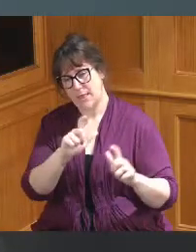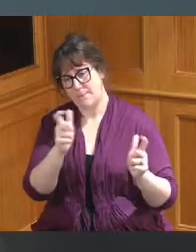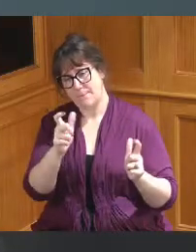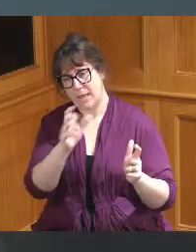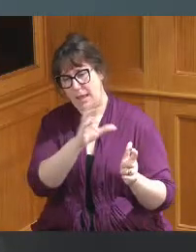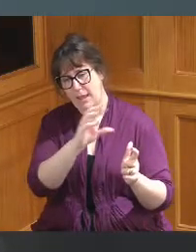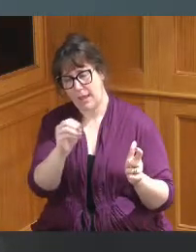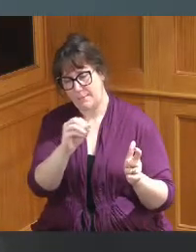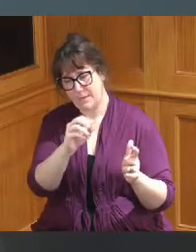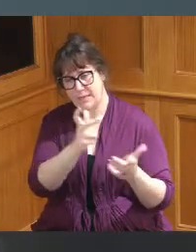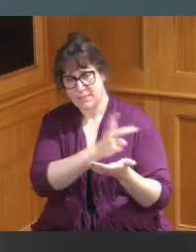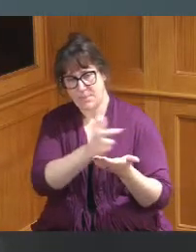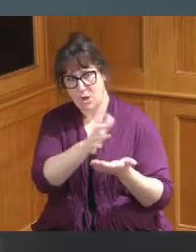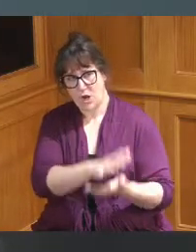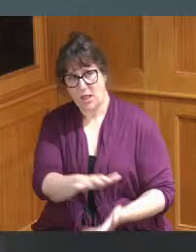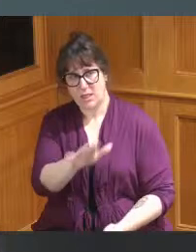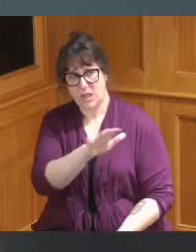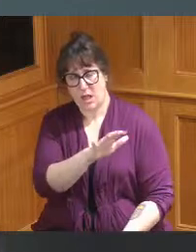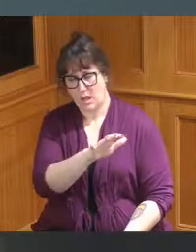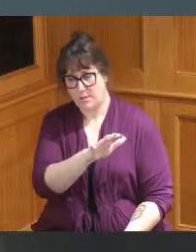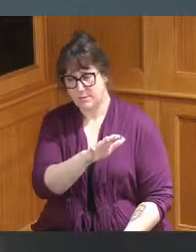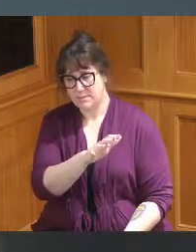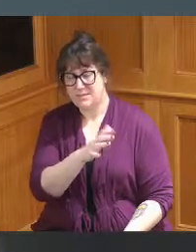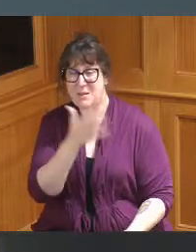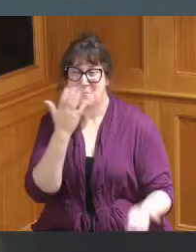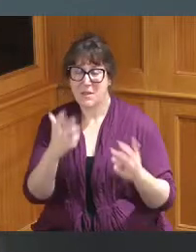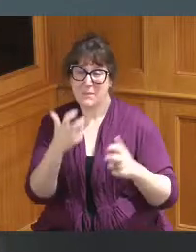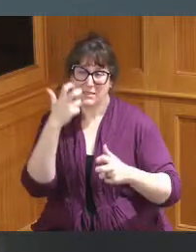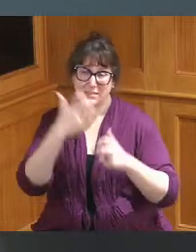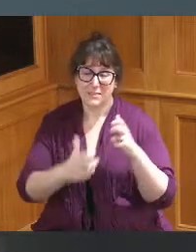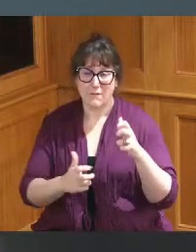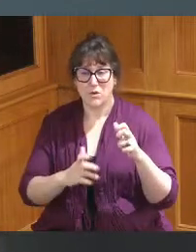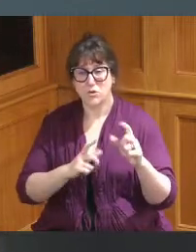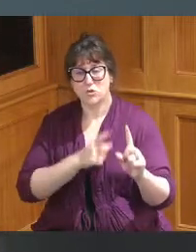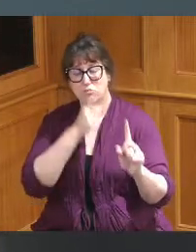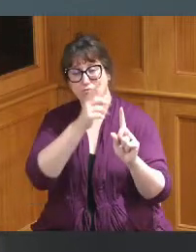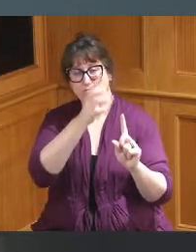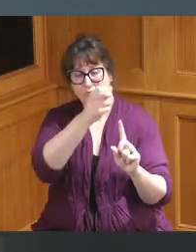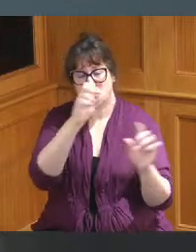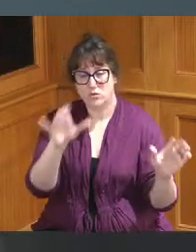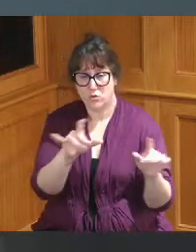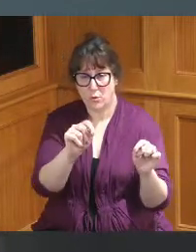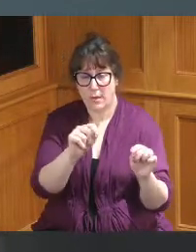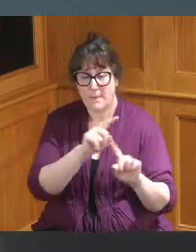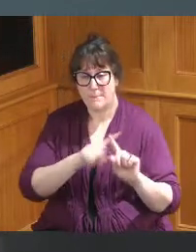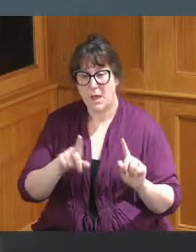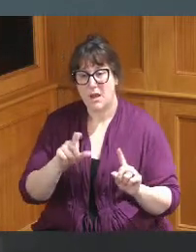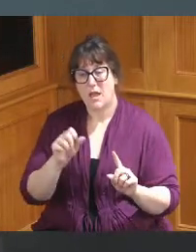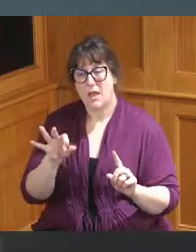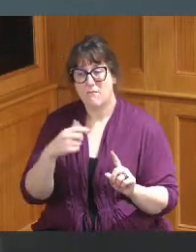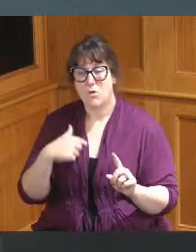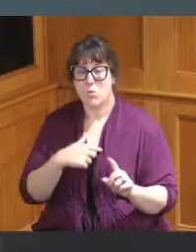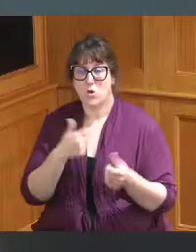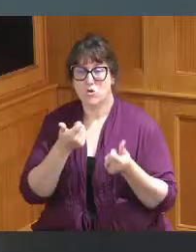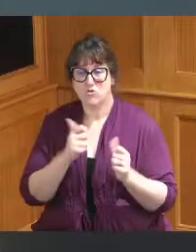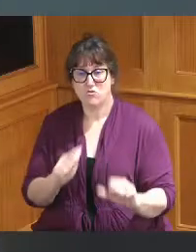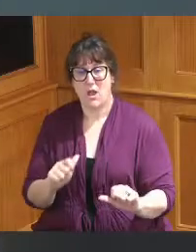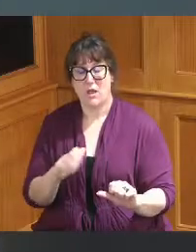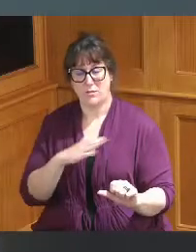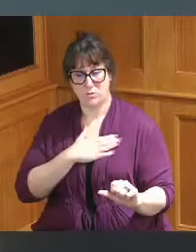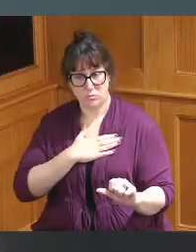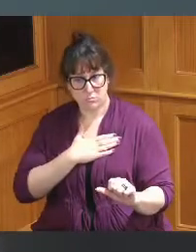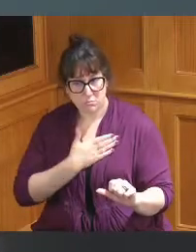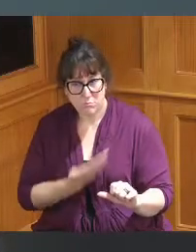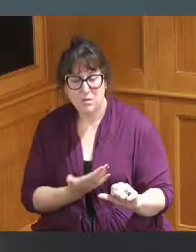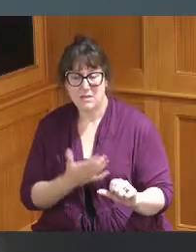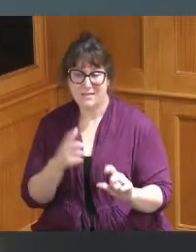parking lots? It may be a harder reach or harder time to do it, but if we're really trying to get at the crust of